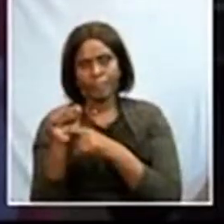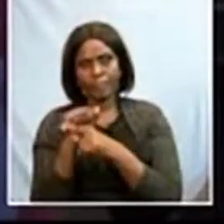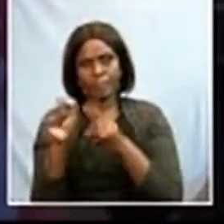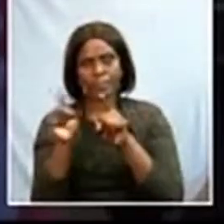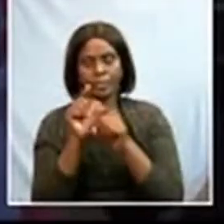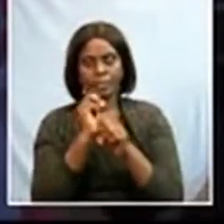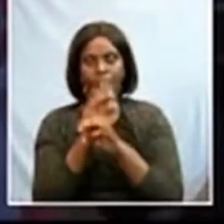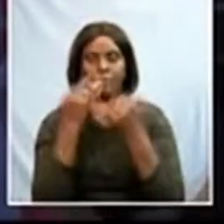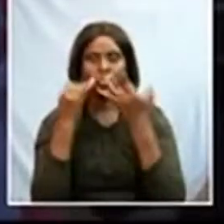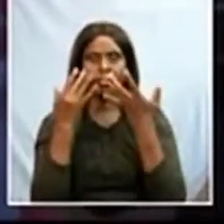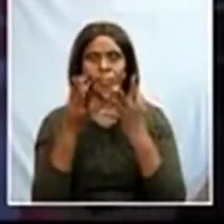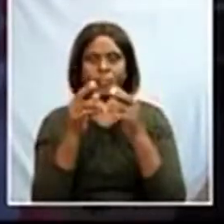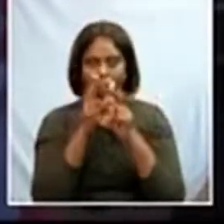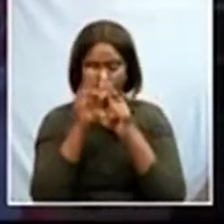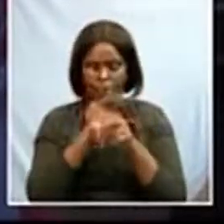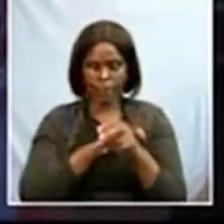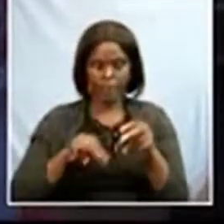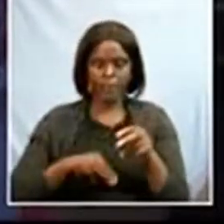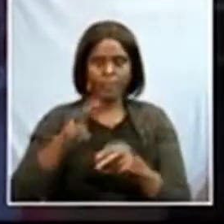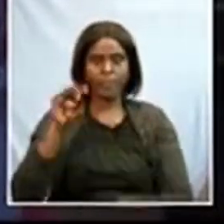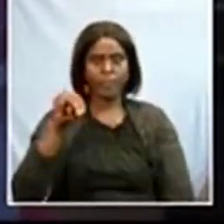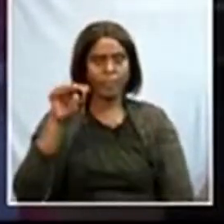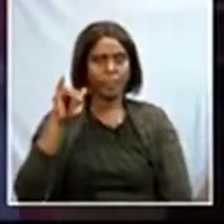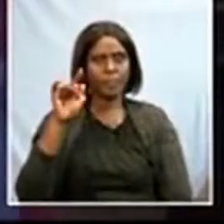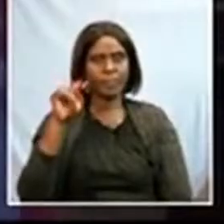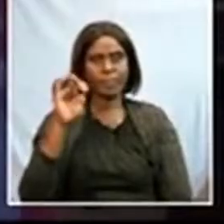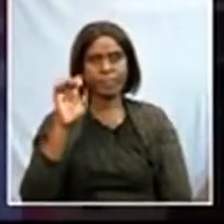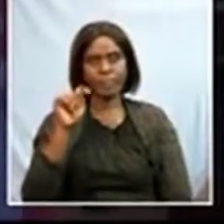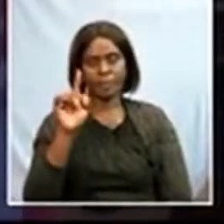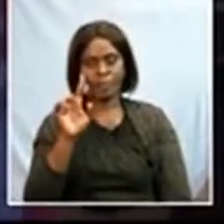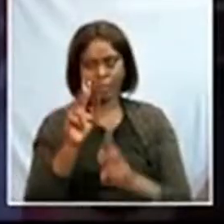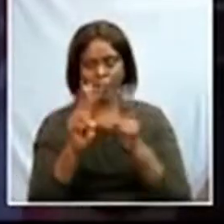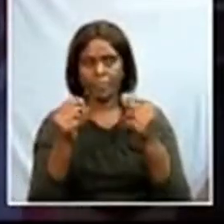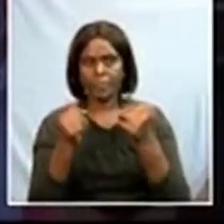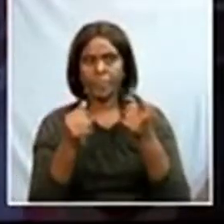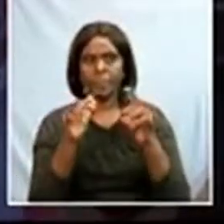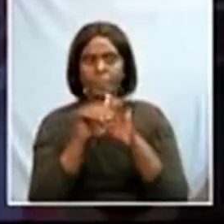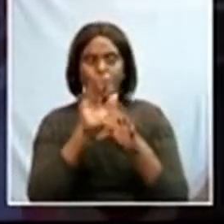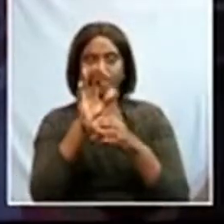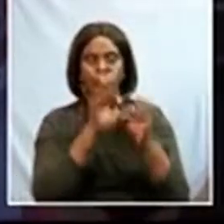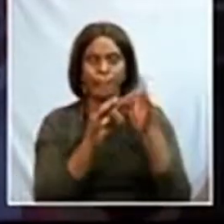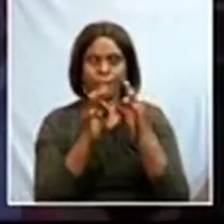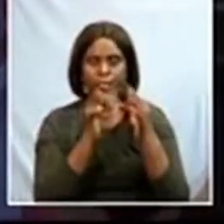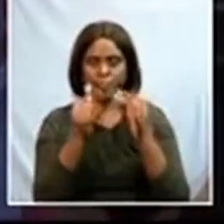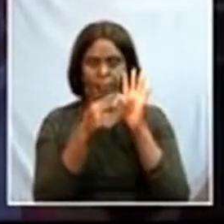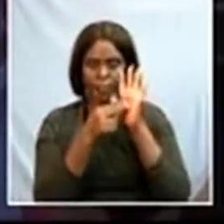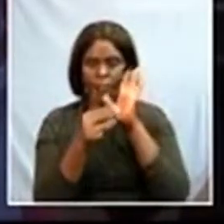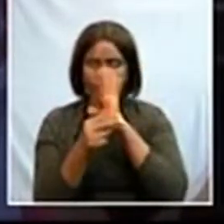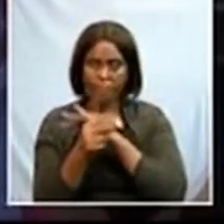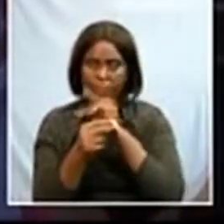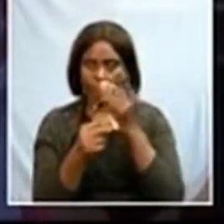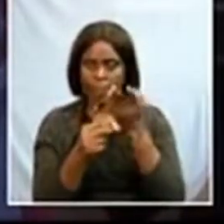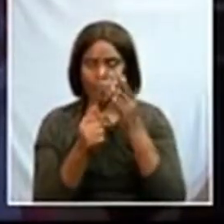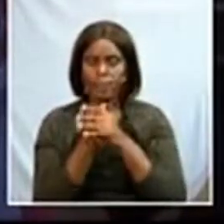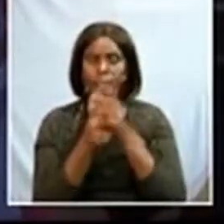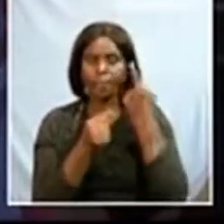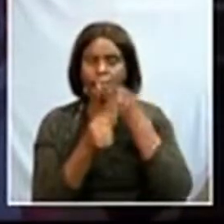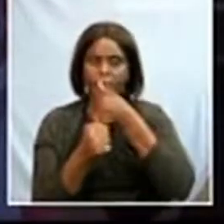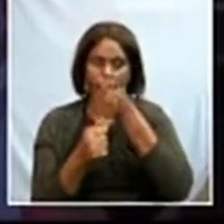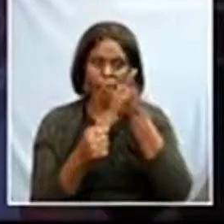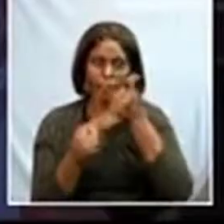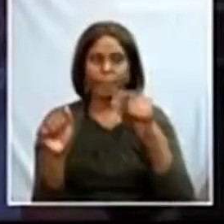have rightly said, Honorable Member for Mited. And so in their submission, they indicated that for the